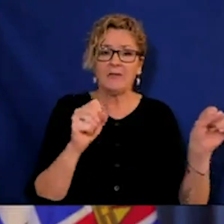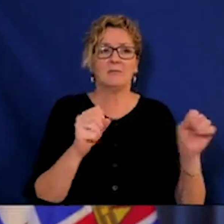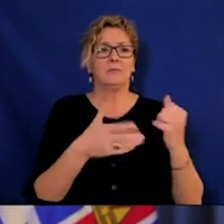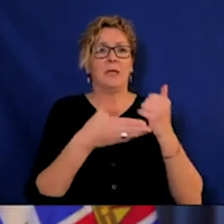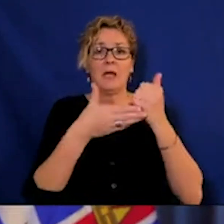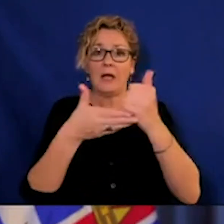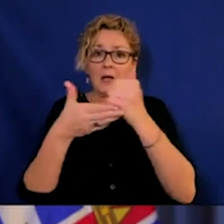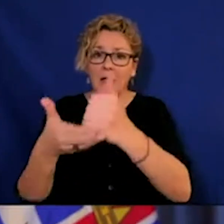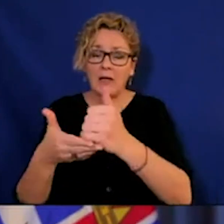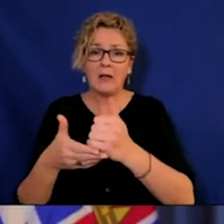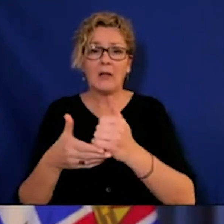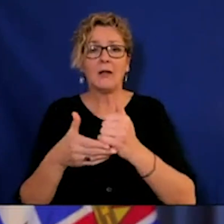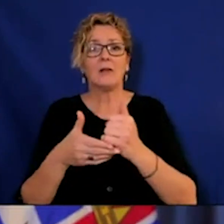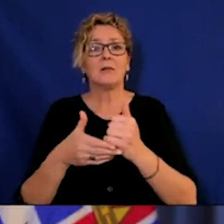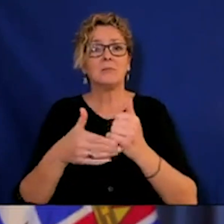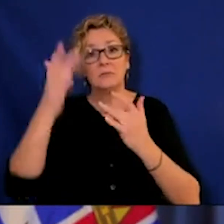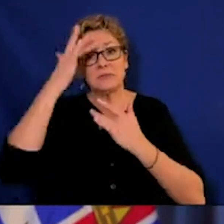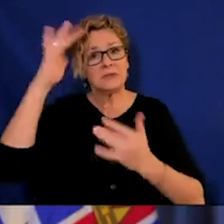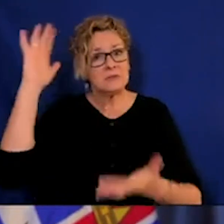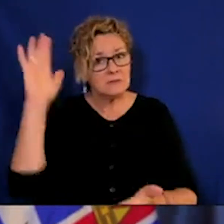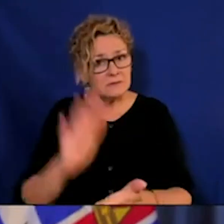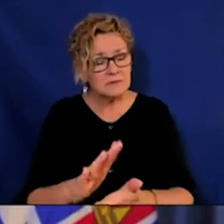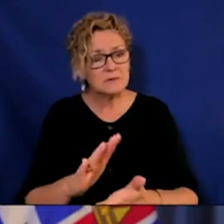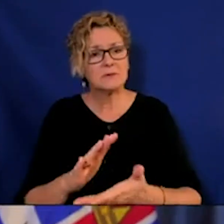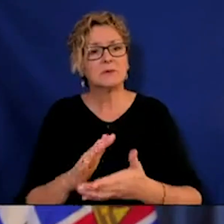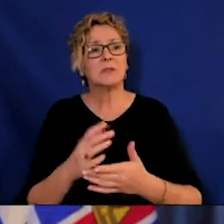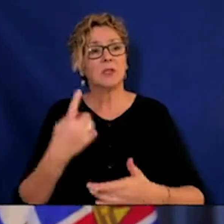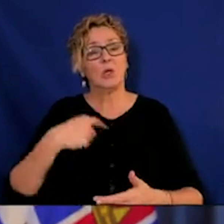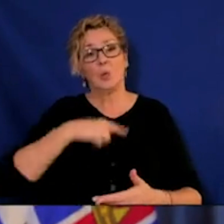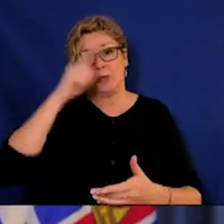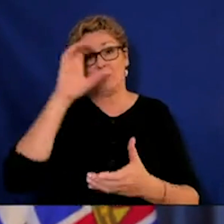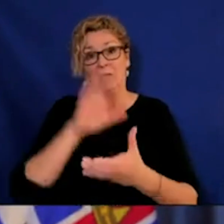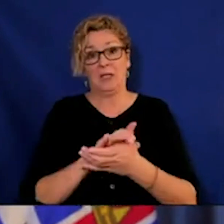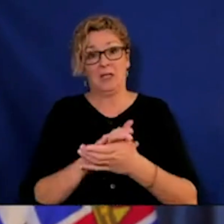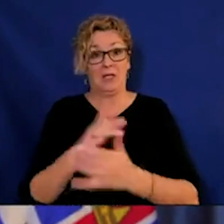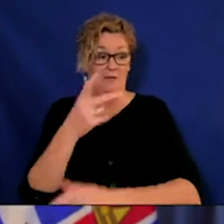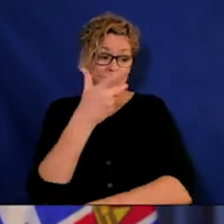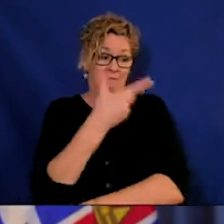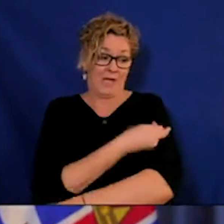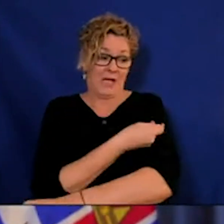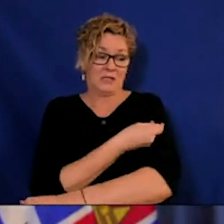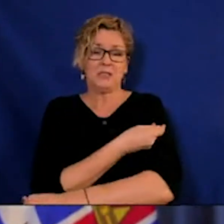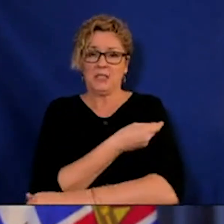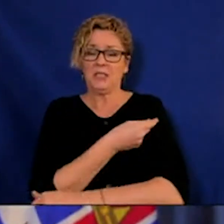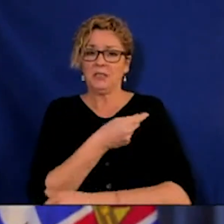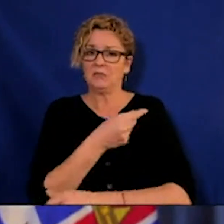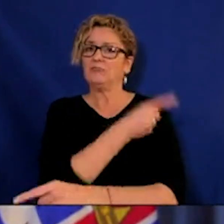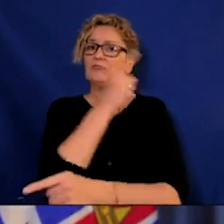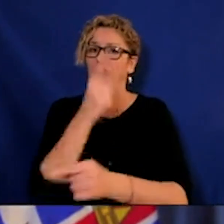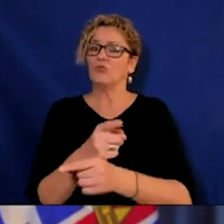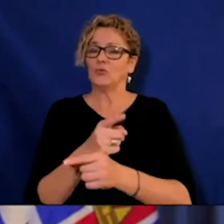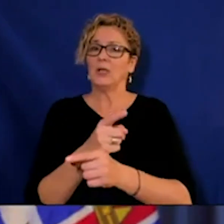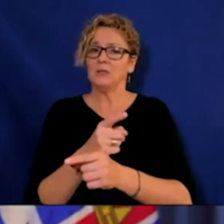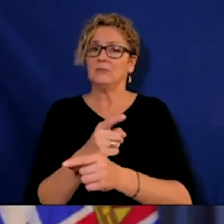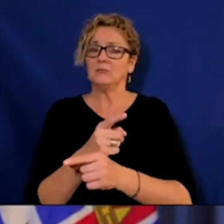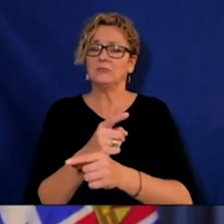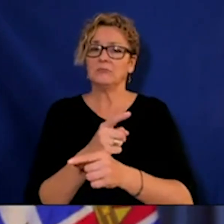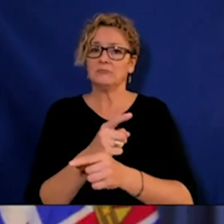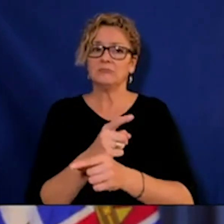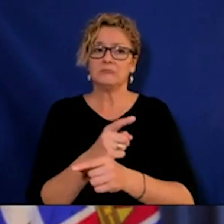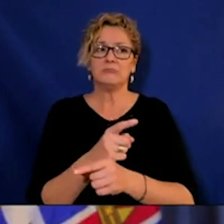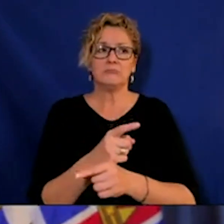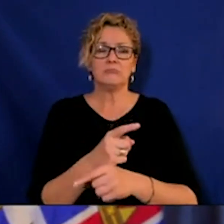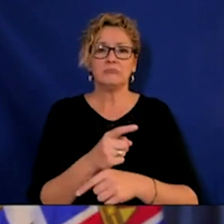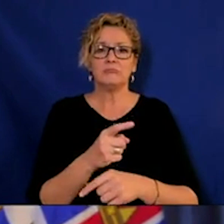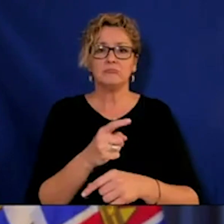believe that's a good thing to do or the morally right thing to do, but it's because it's the effective thing to do. And Dr. Henry,